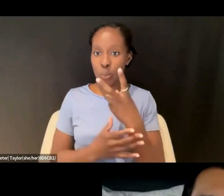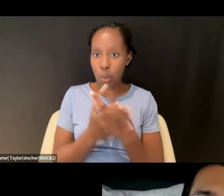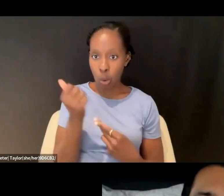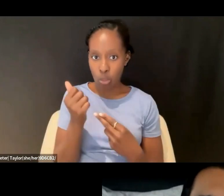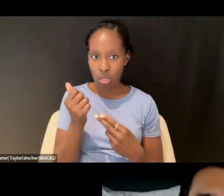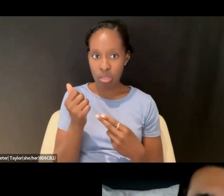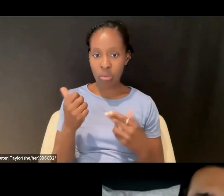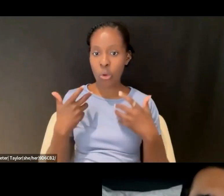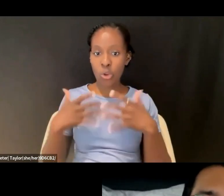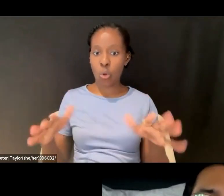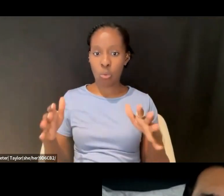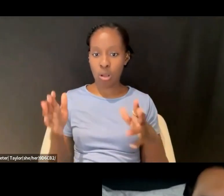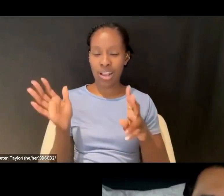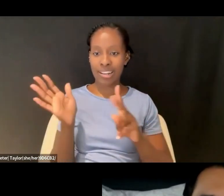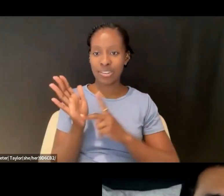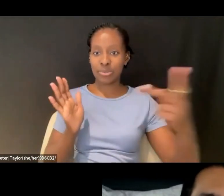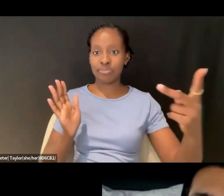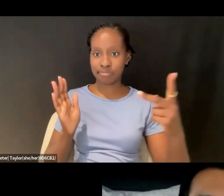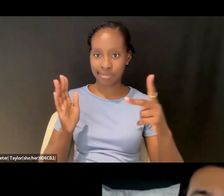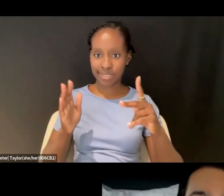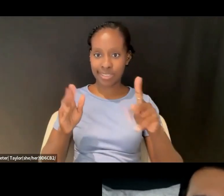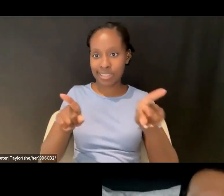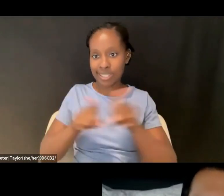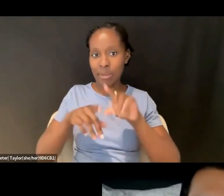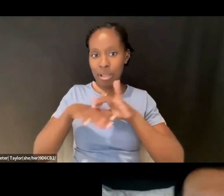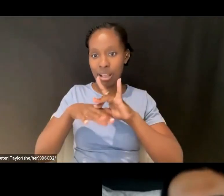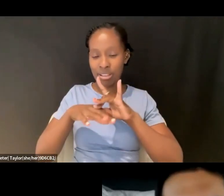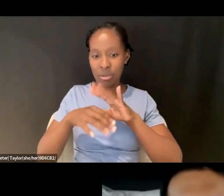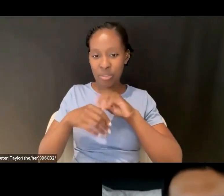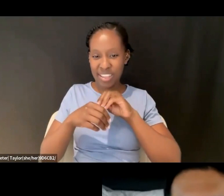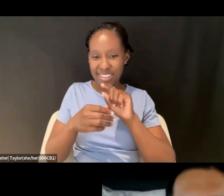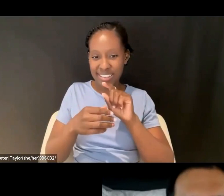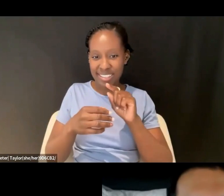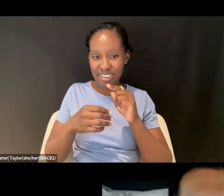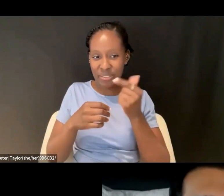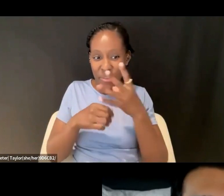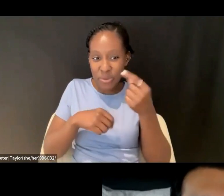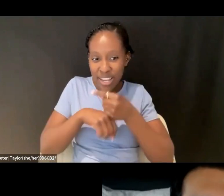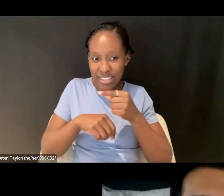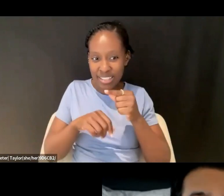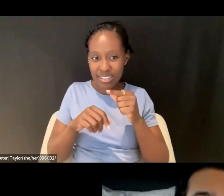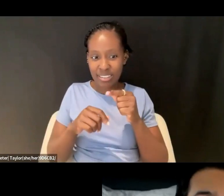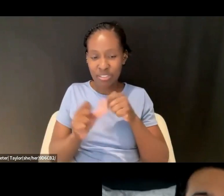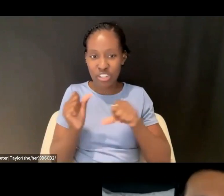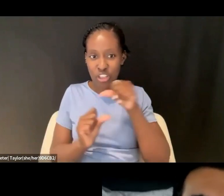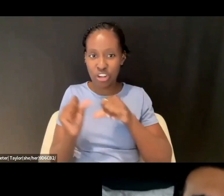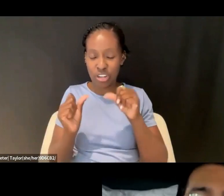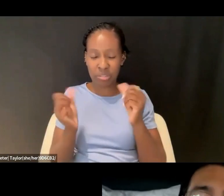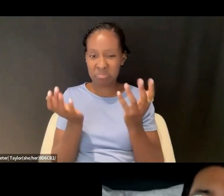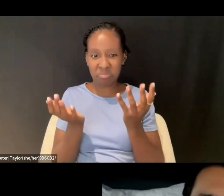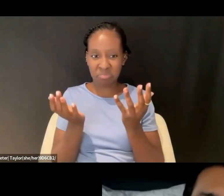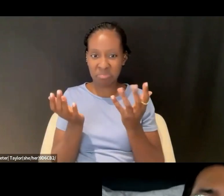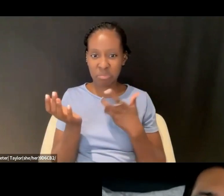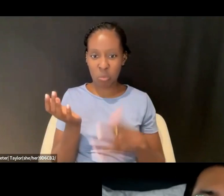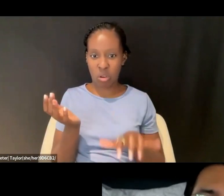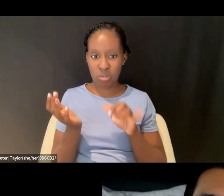have duplication of the exact same content within days of each other, right? Actually, Right. we don't want to have duplication even within months Right. or years of each other.